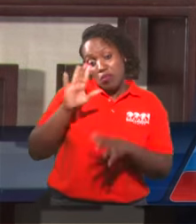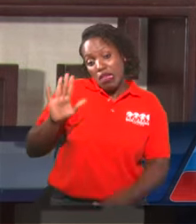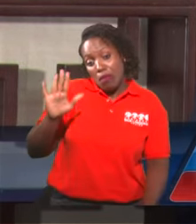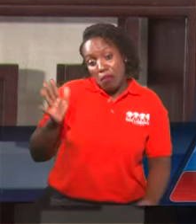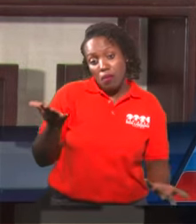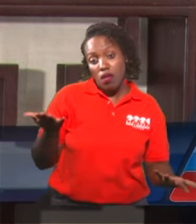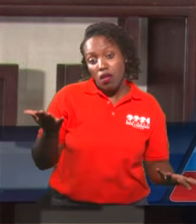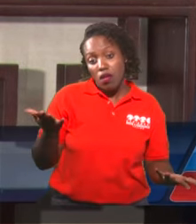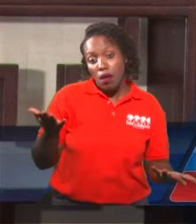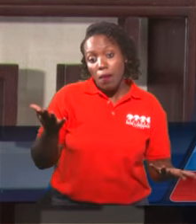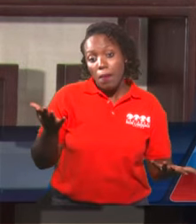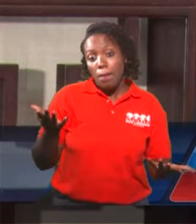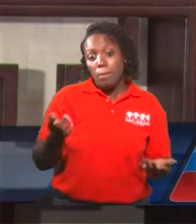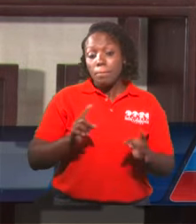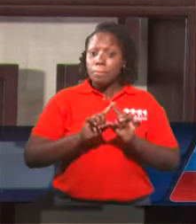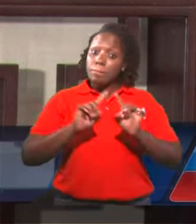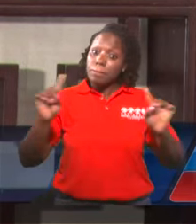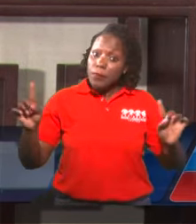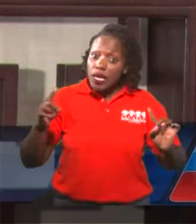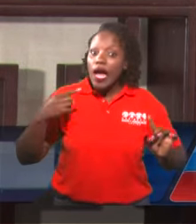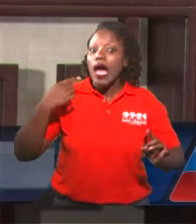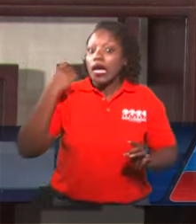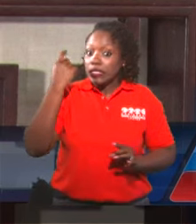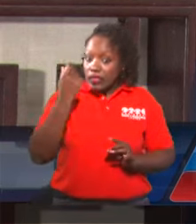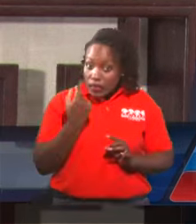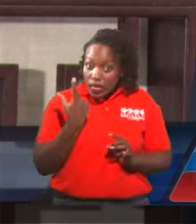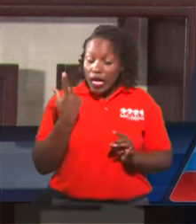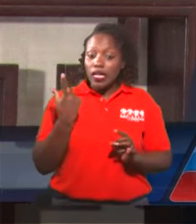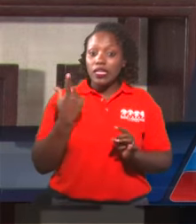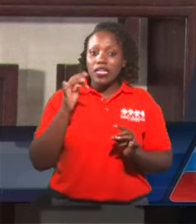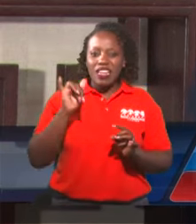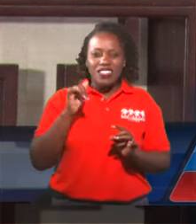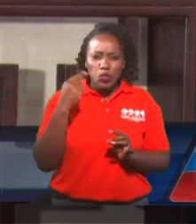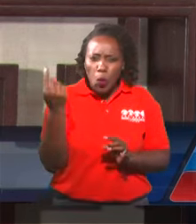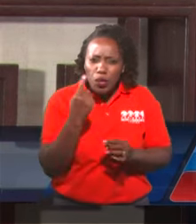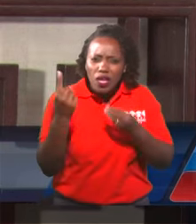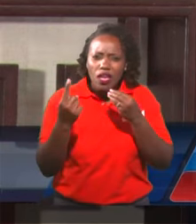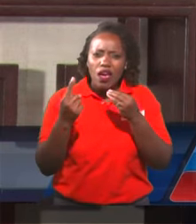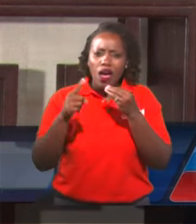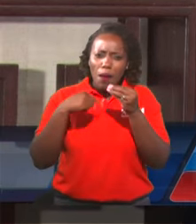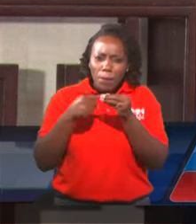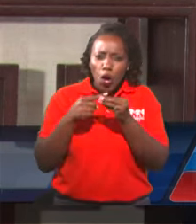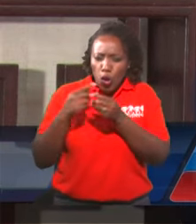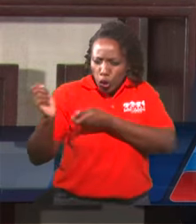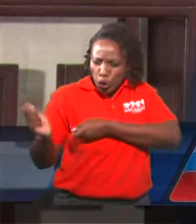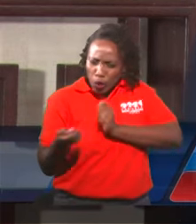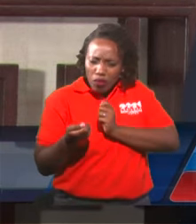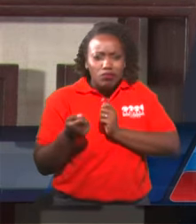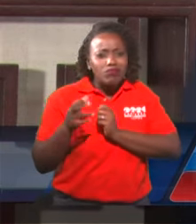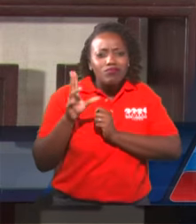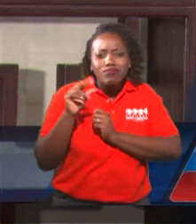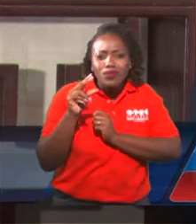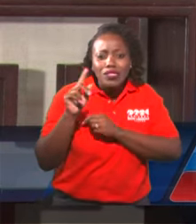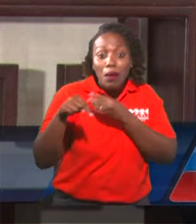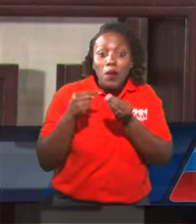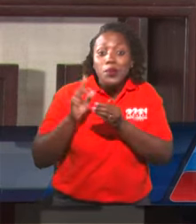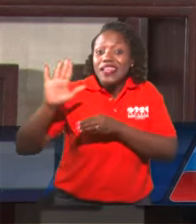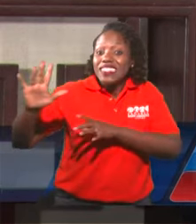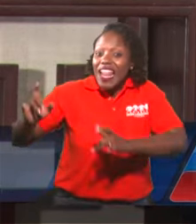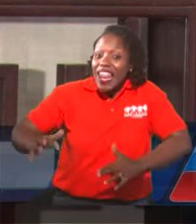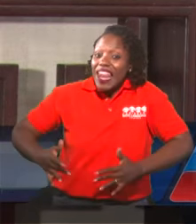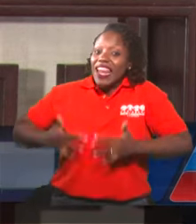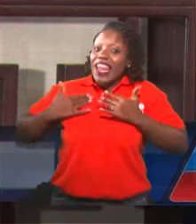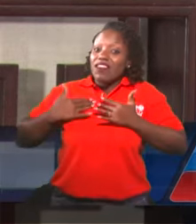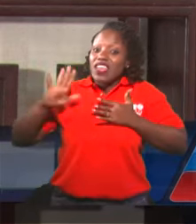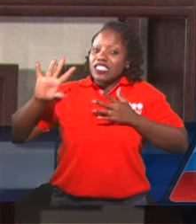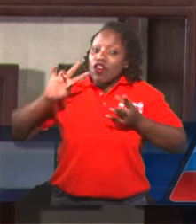cricketer. But I understood from early that it wasn't about cricket, it was about the man, the life, and his